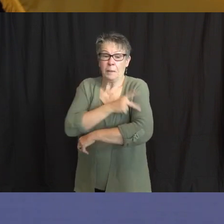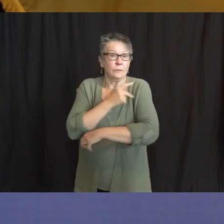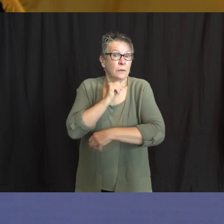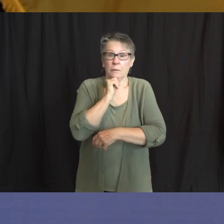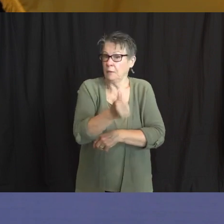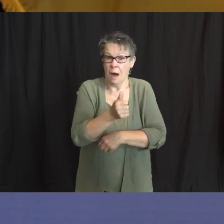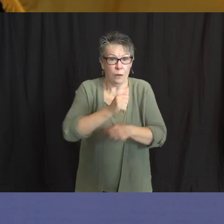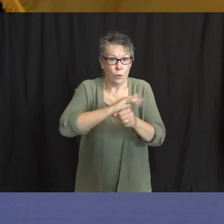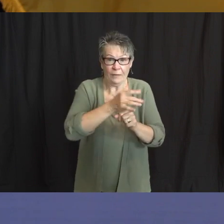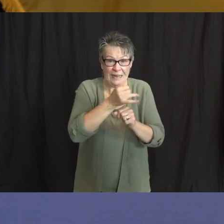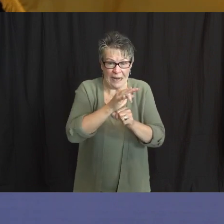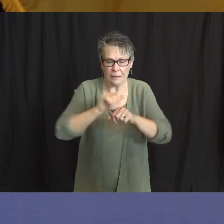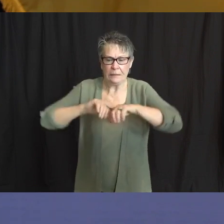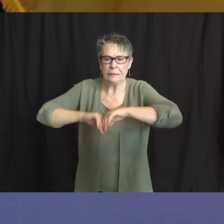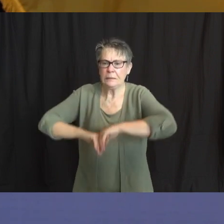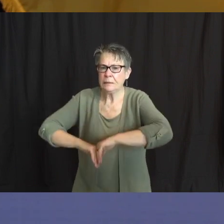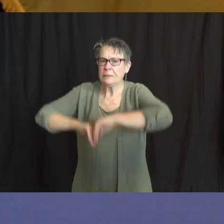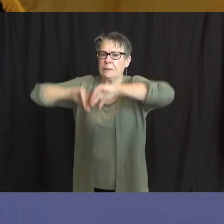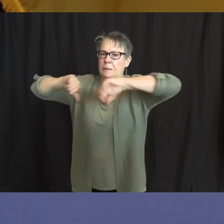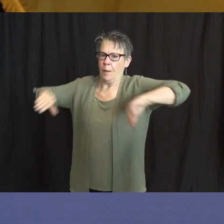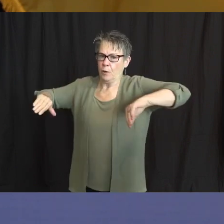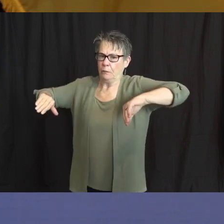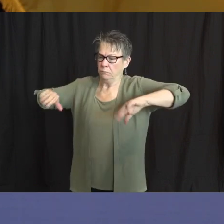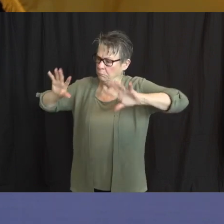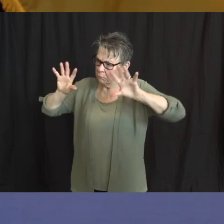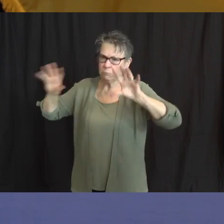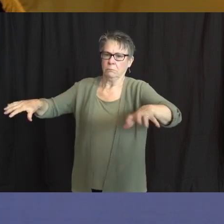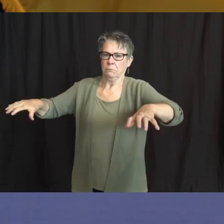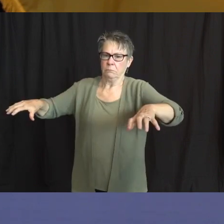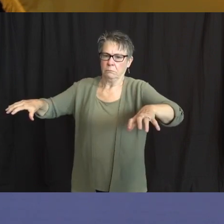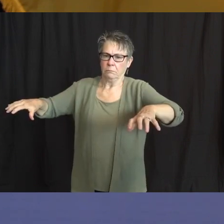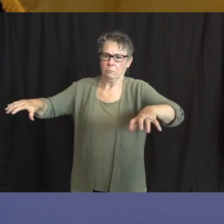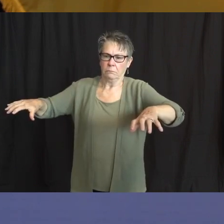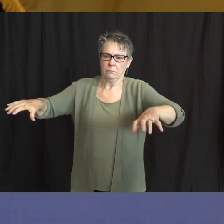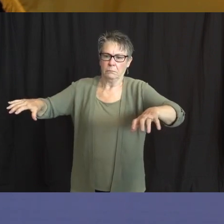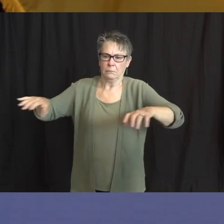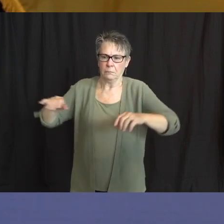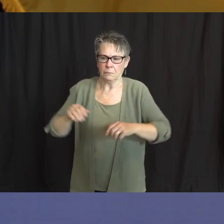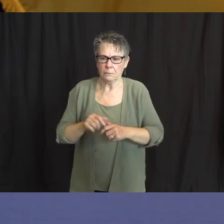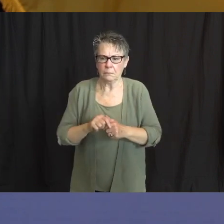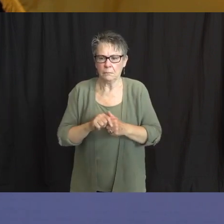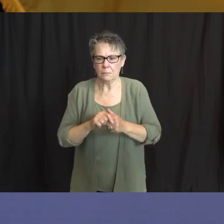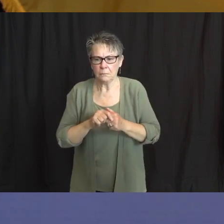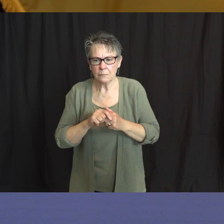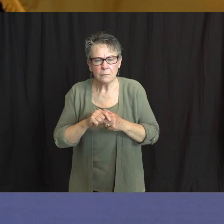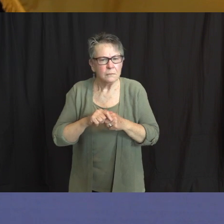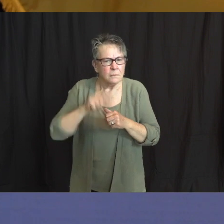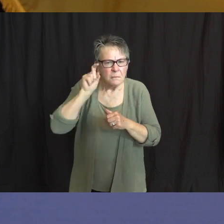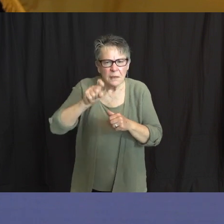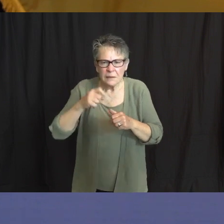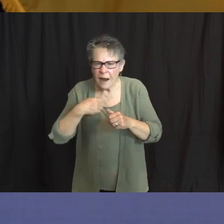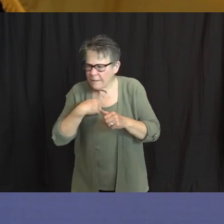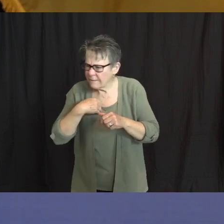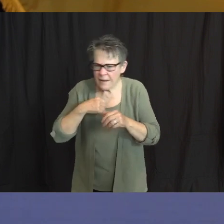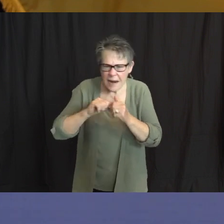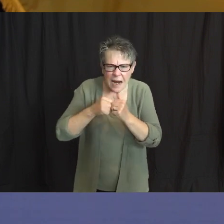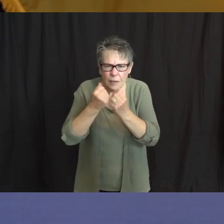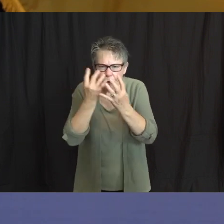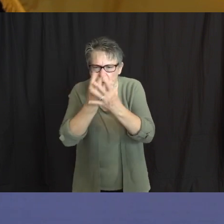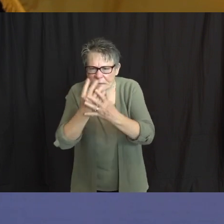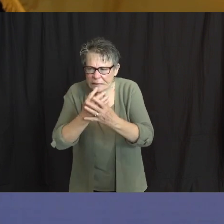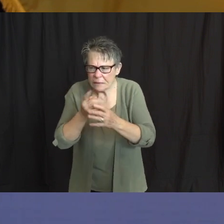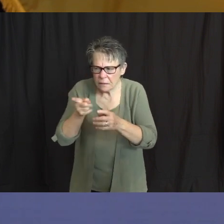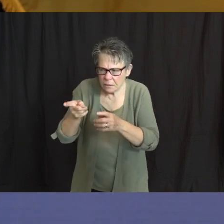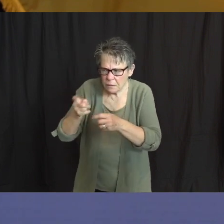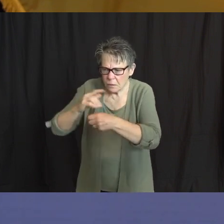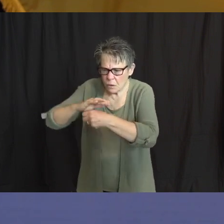process to screen patients for COVID-19 symptoms prior to scheduled procedures. No visitor should